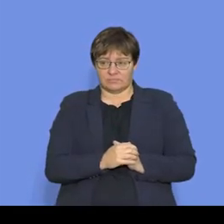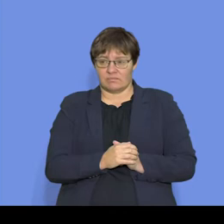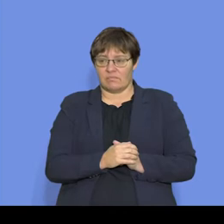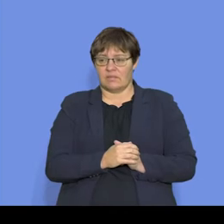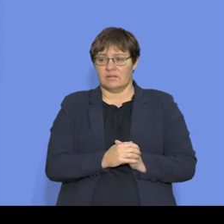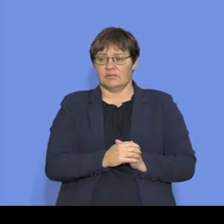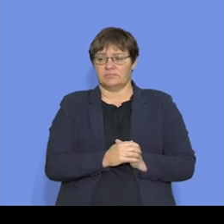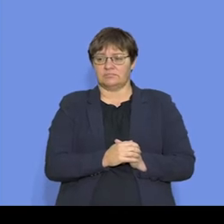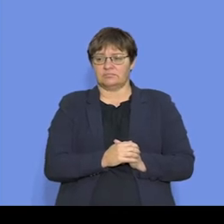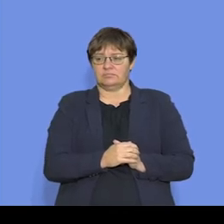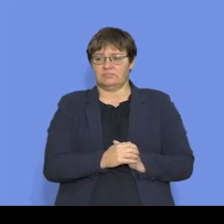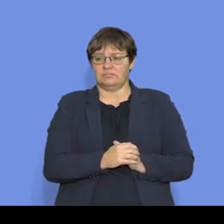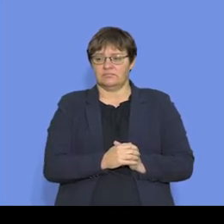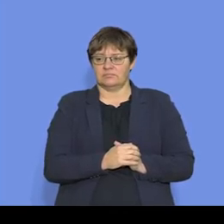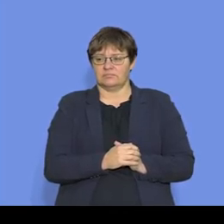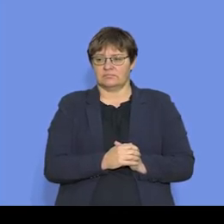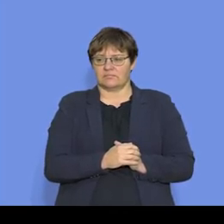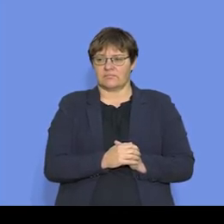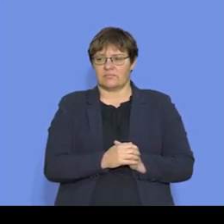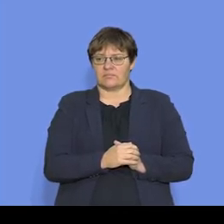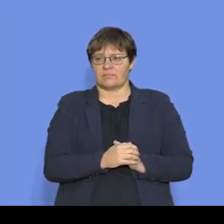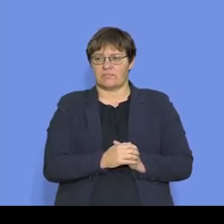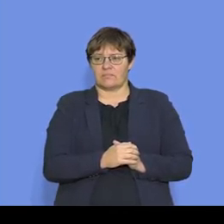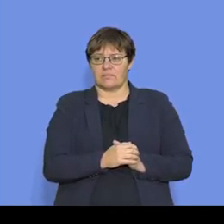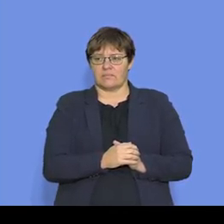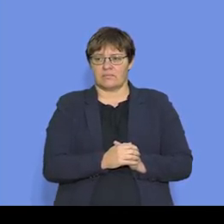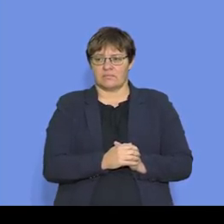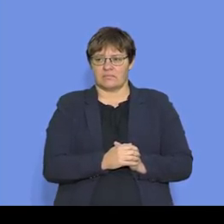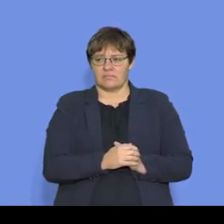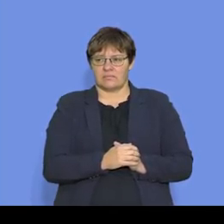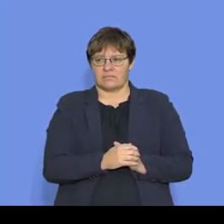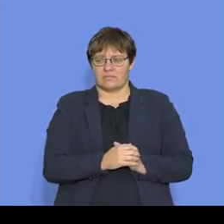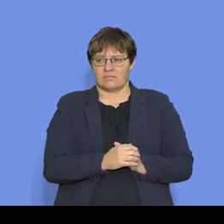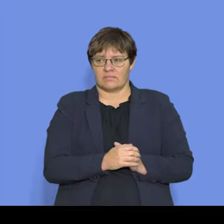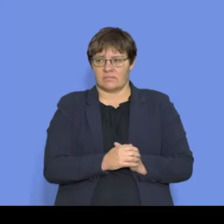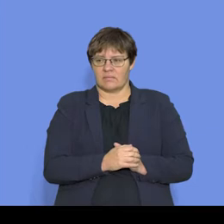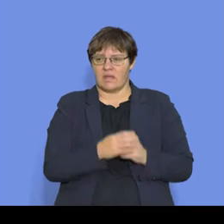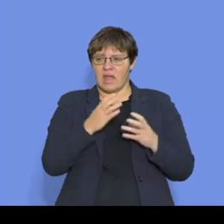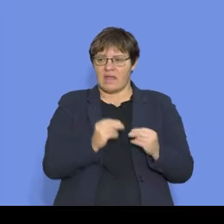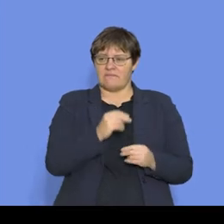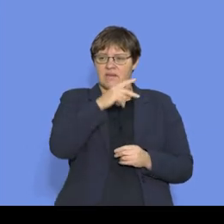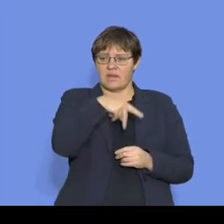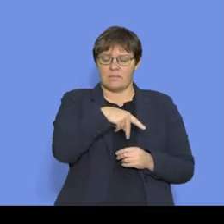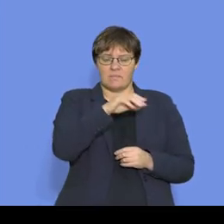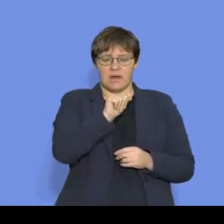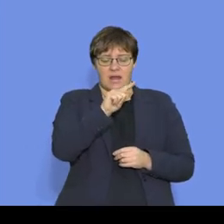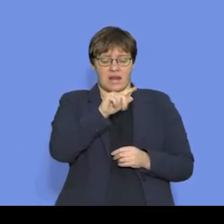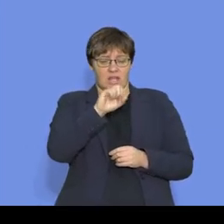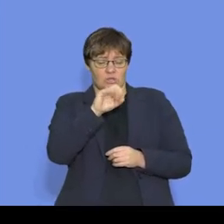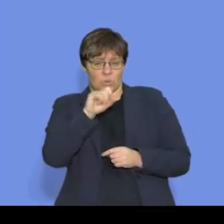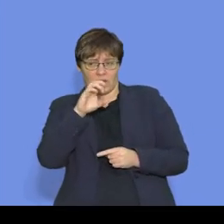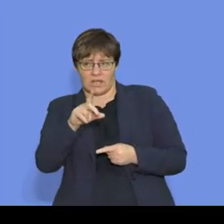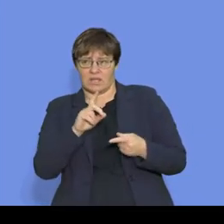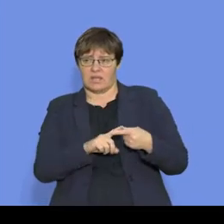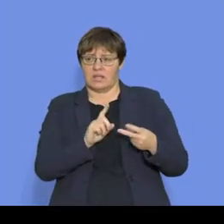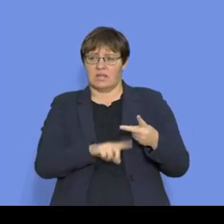Paleozoic era, the Mesozoic era, and the Cenozoic era. Please don't worry